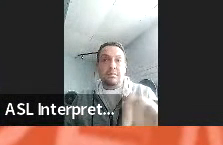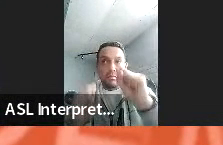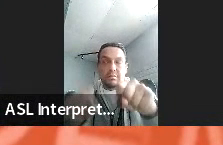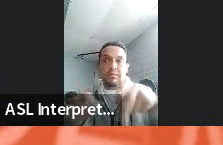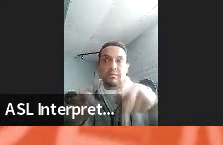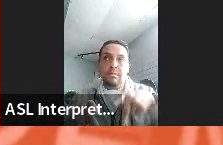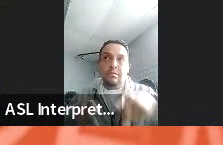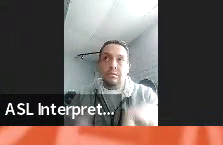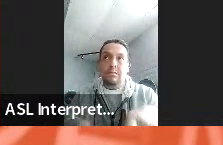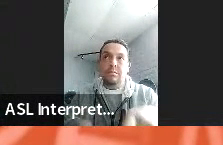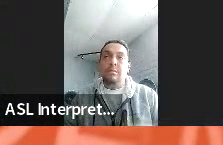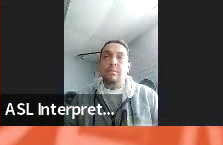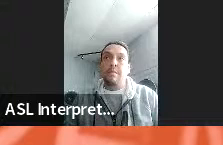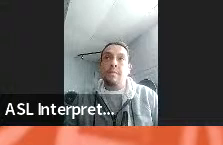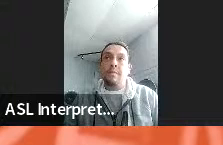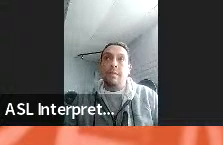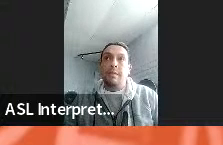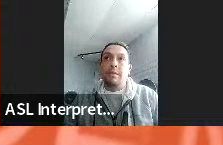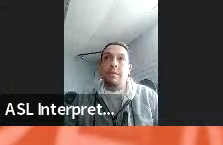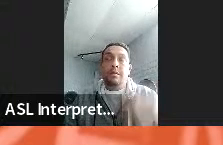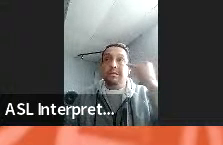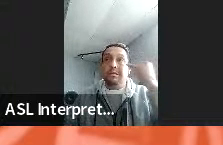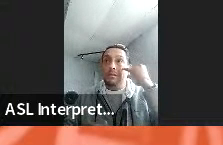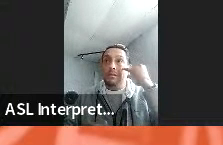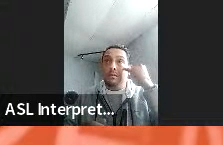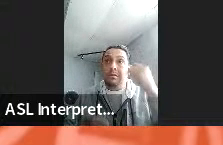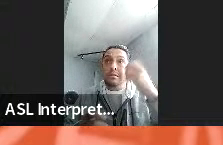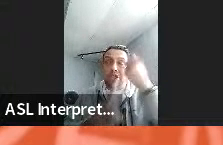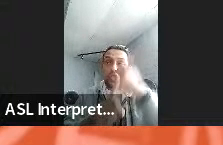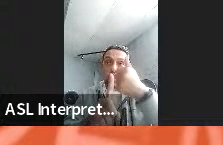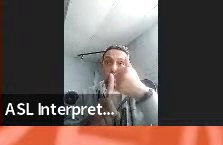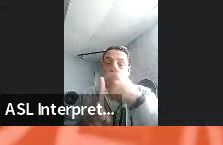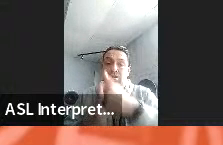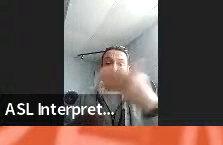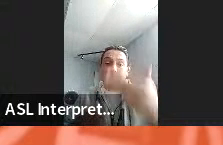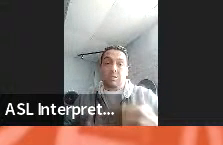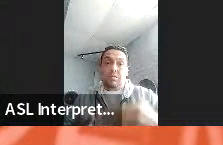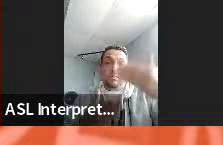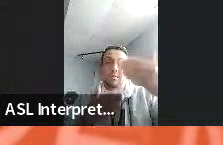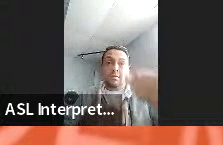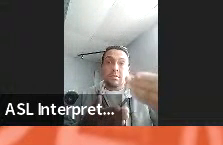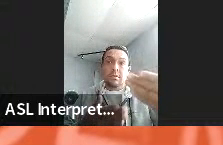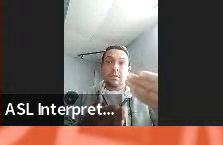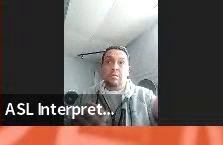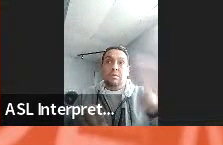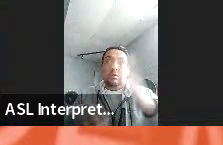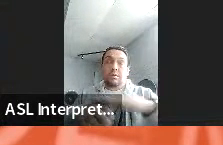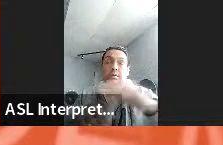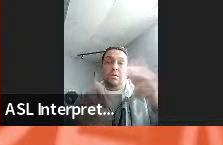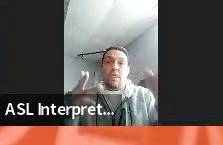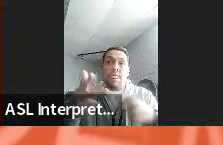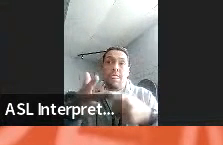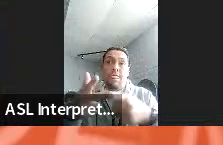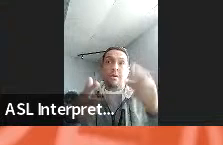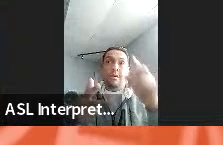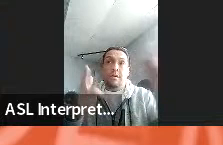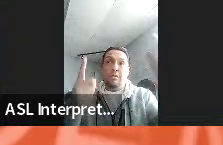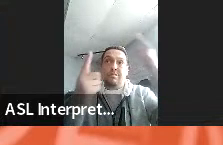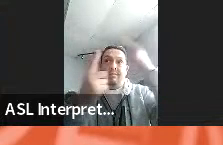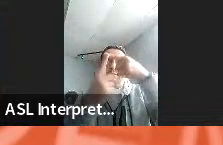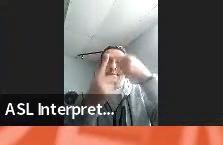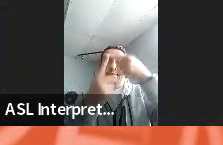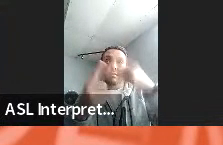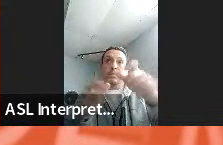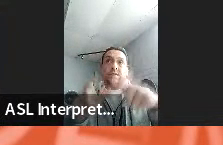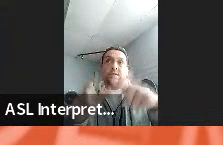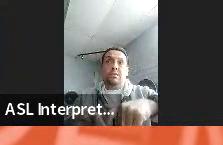Each of the proposals under our third goal, fostering vibrant communities, touches on ways we want to enable zoning to increase the access that New Yorkers